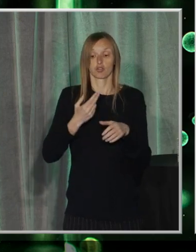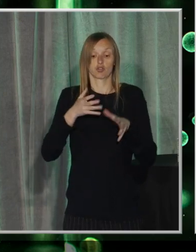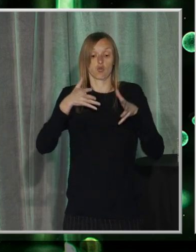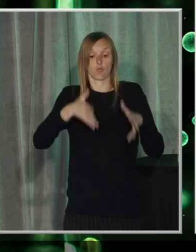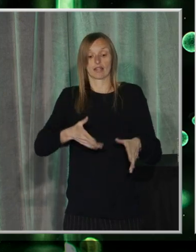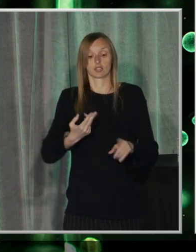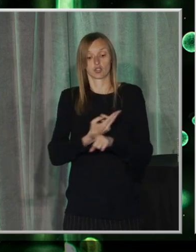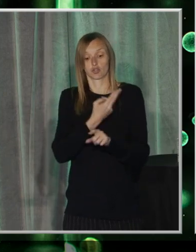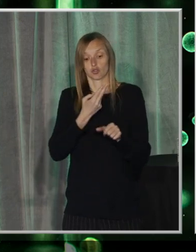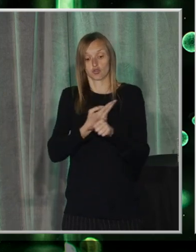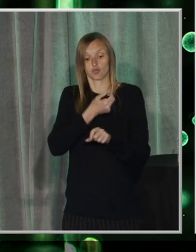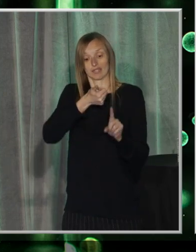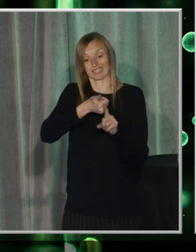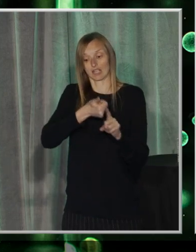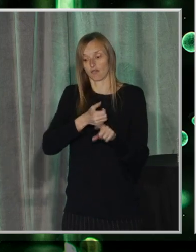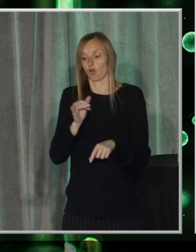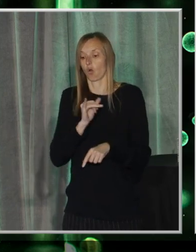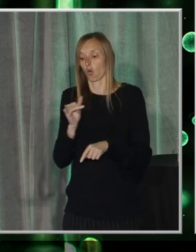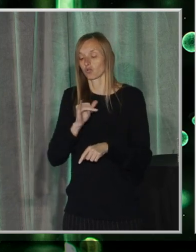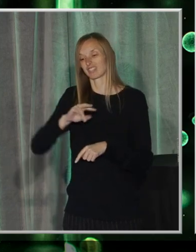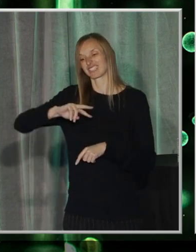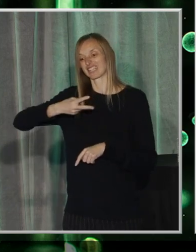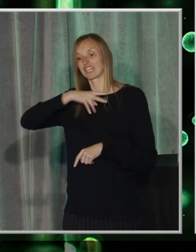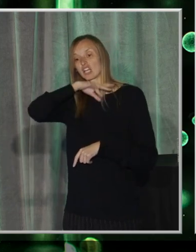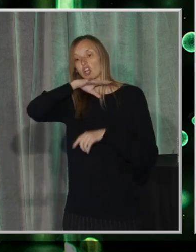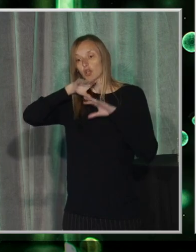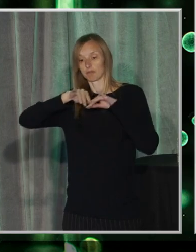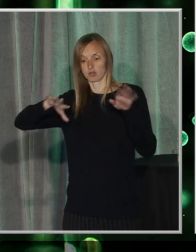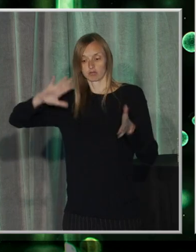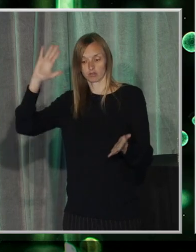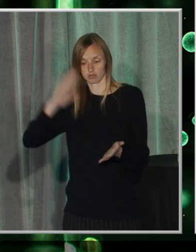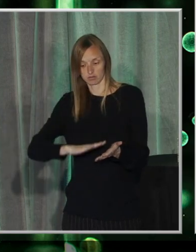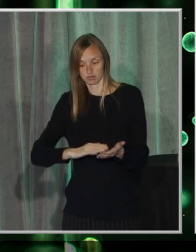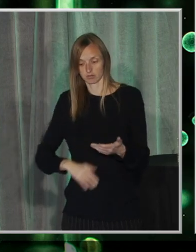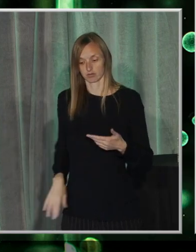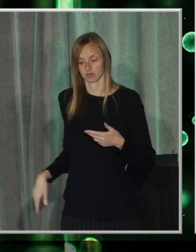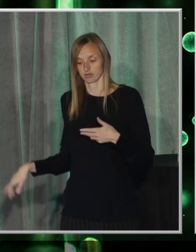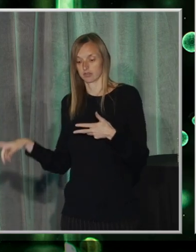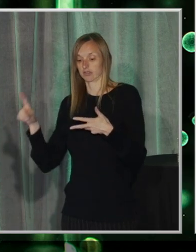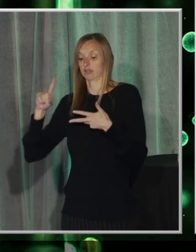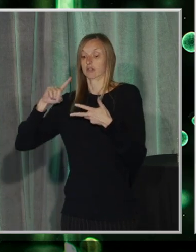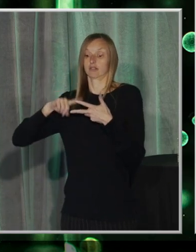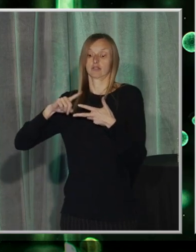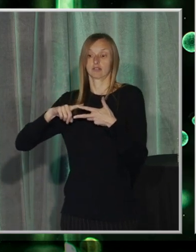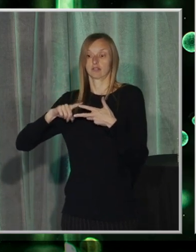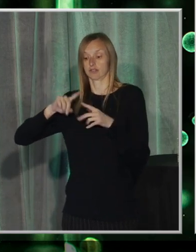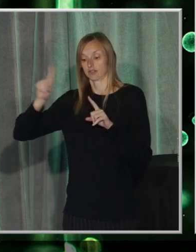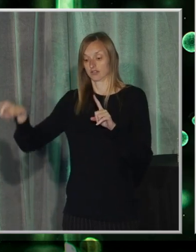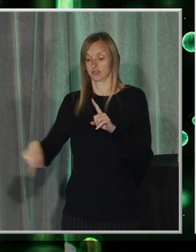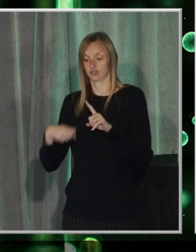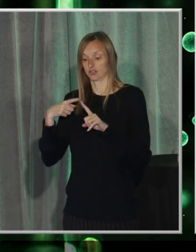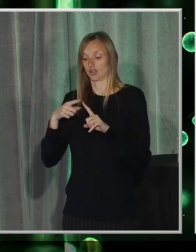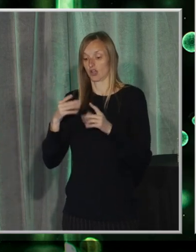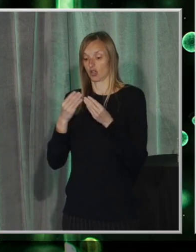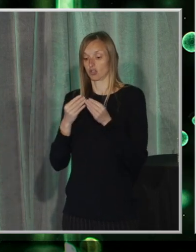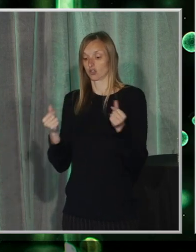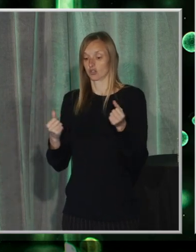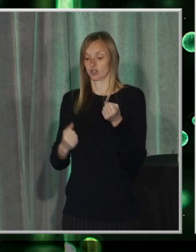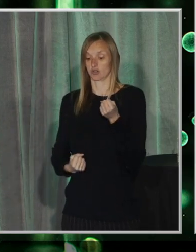also through the reduction of secondary pollution. Next, our solution supports continual